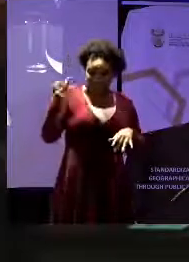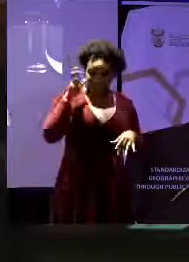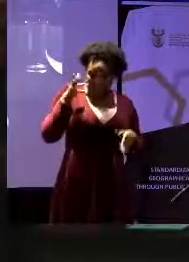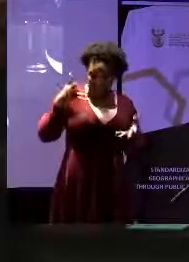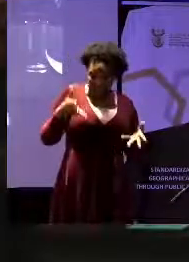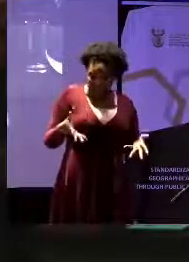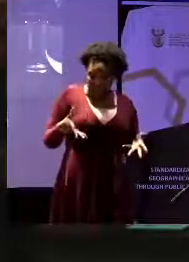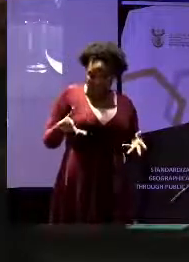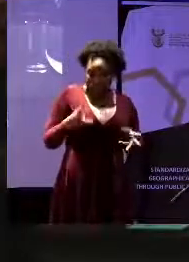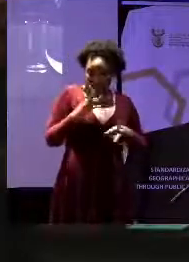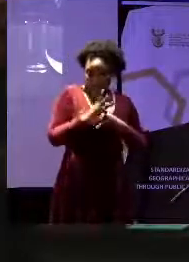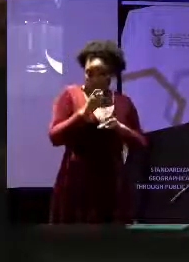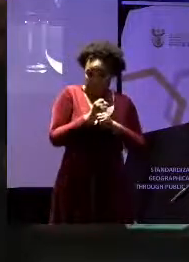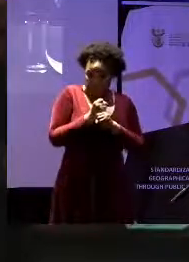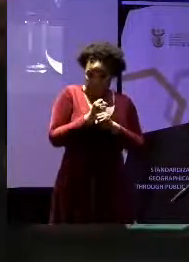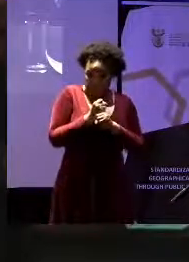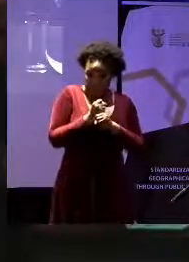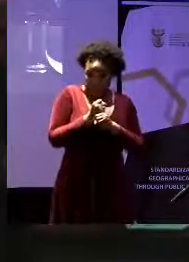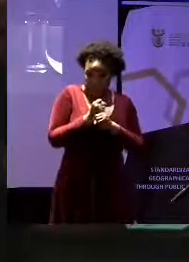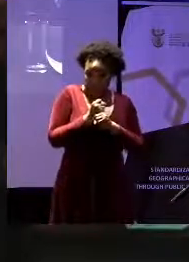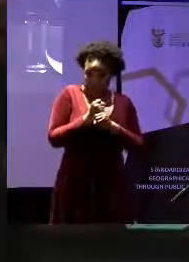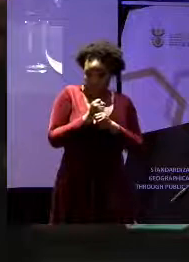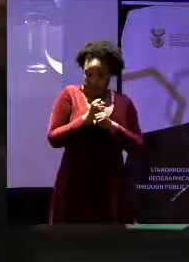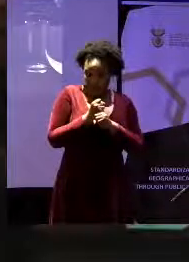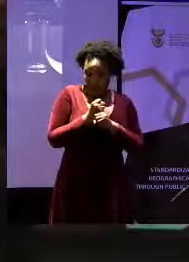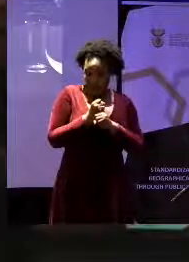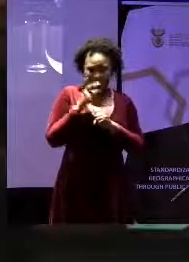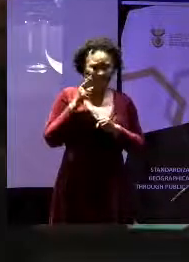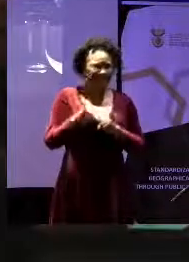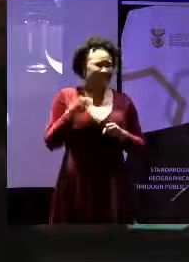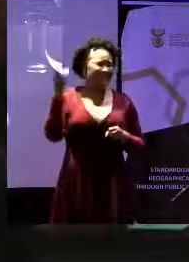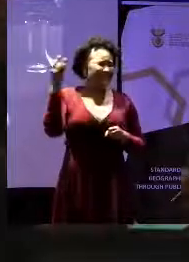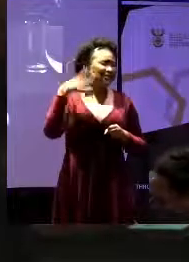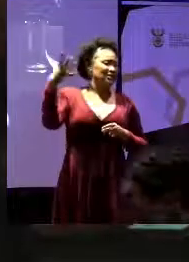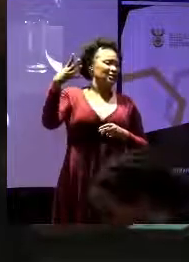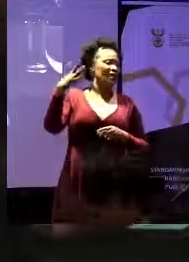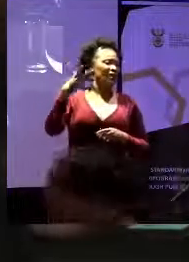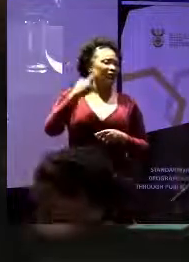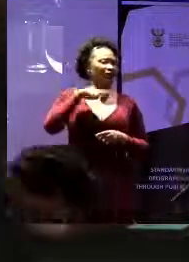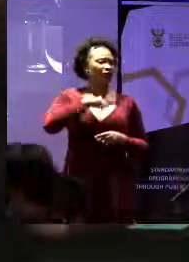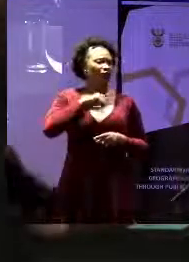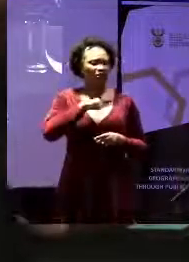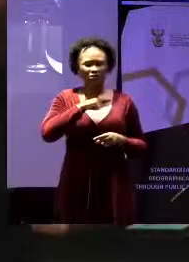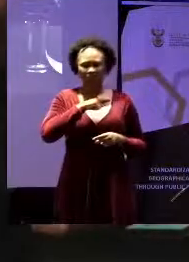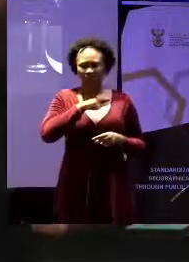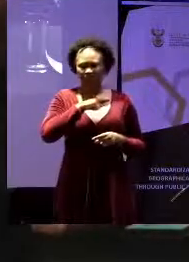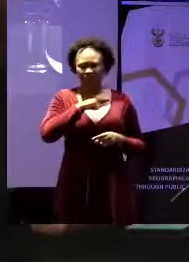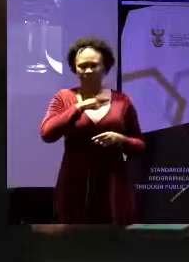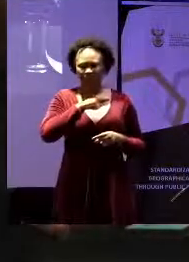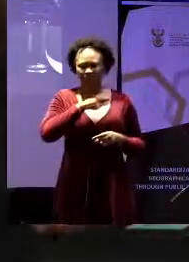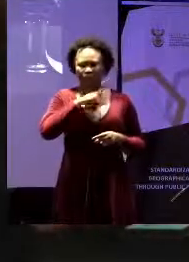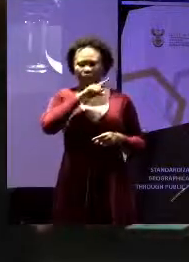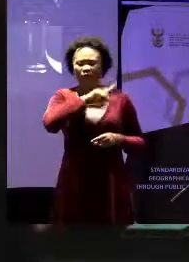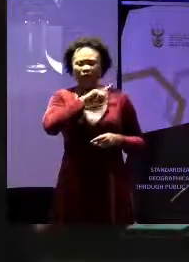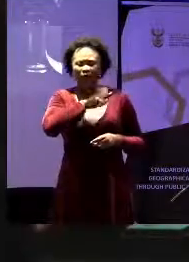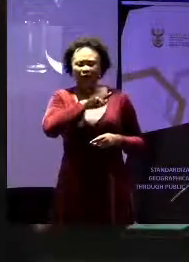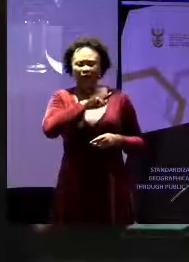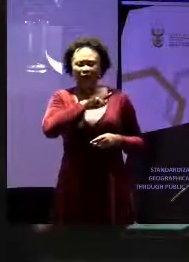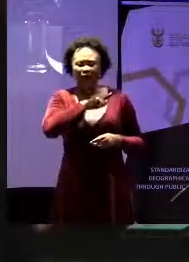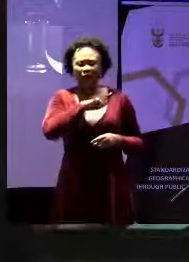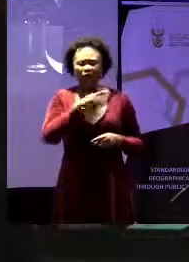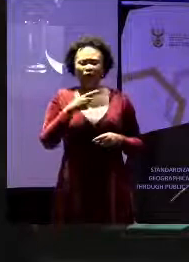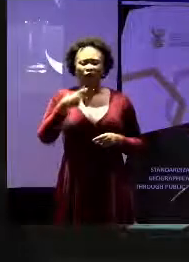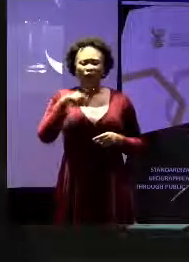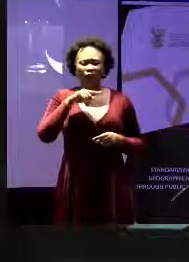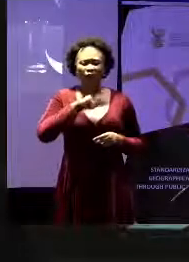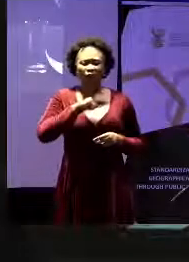this workshop is actually an insult to the Khoisan of the Western Cape. Because we were